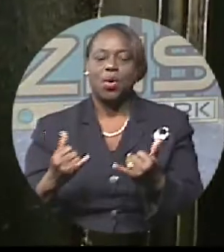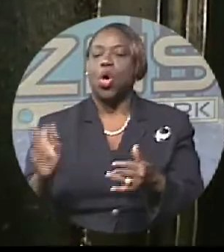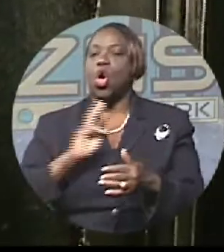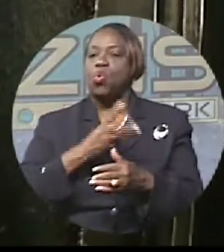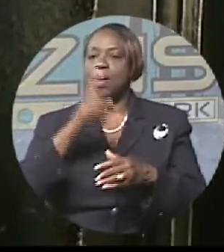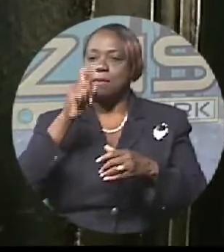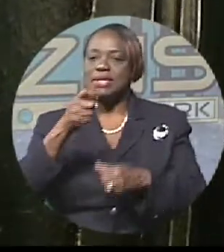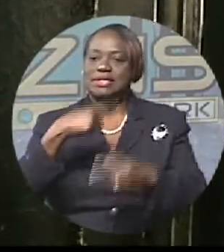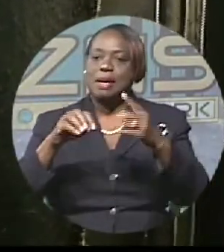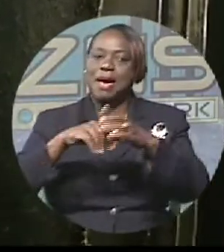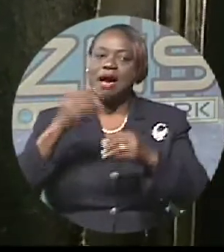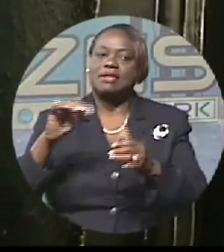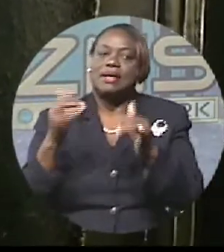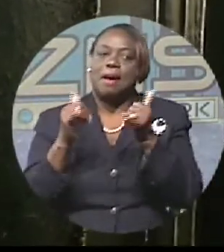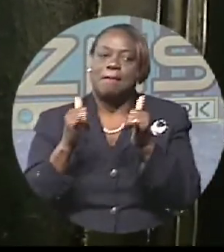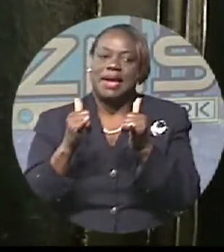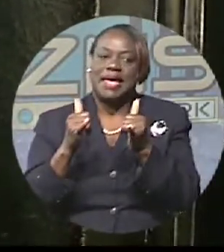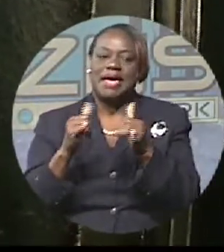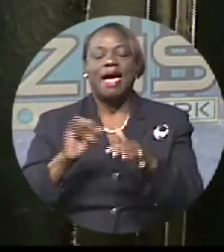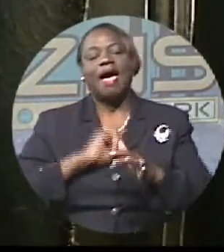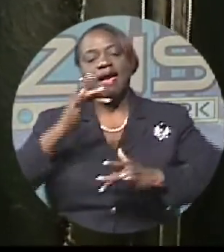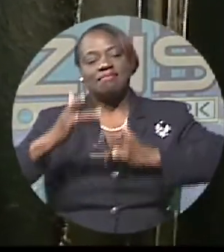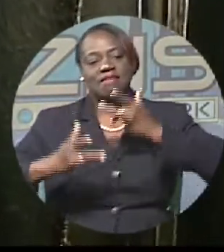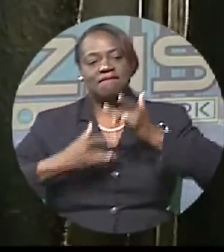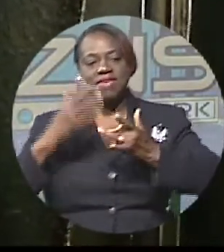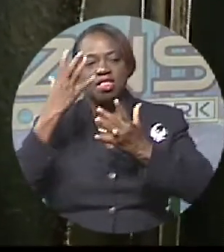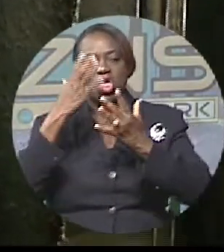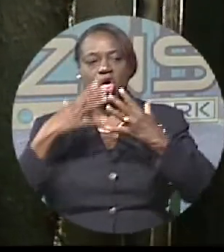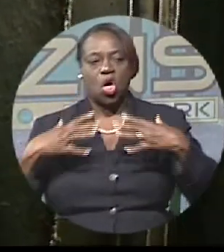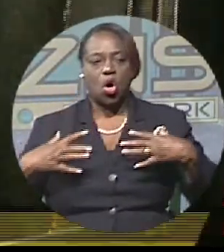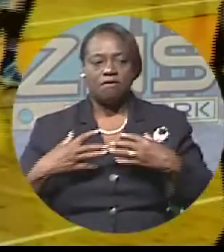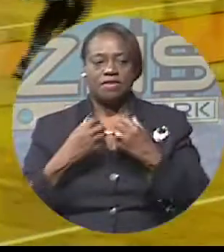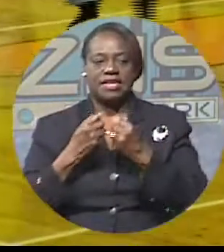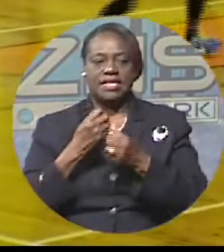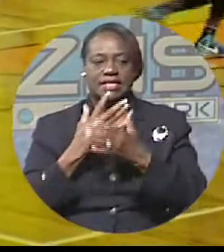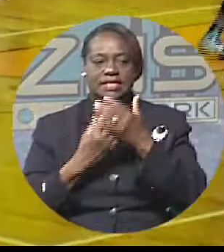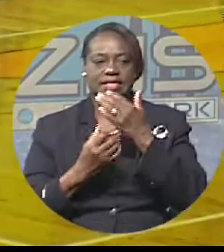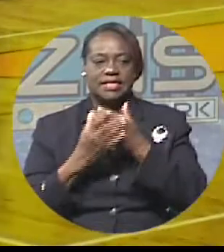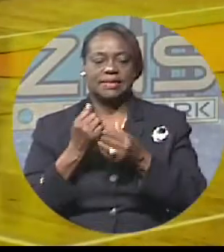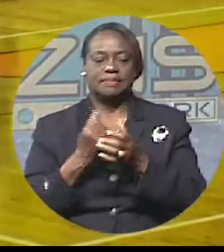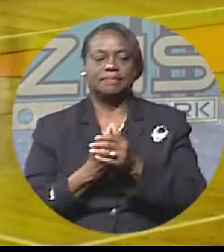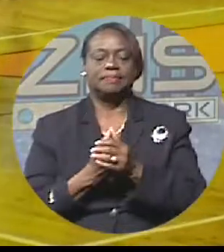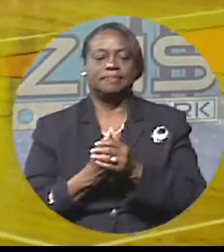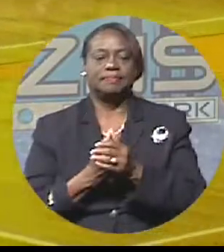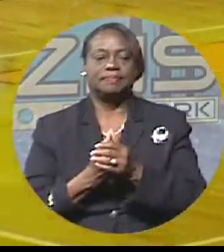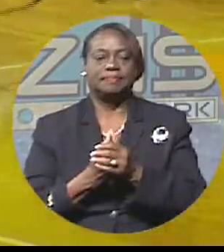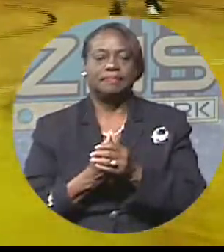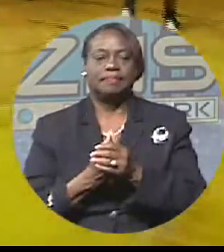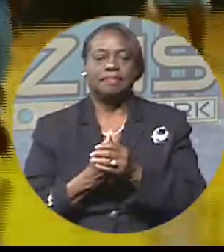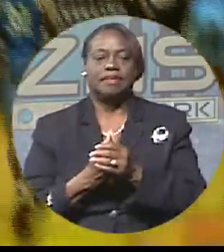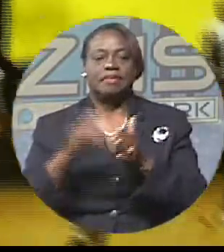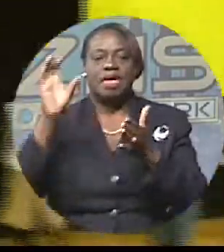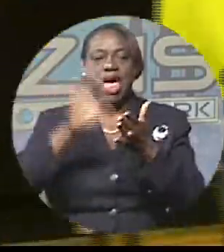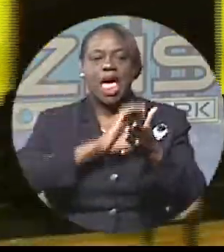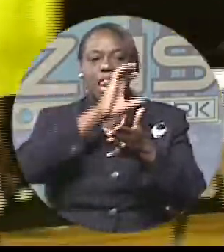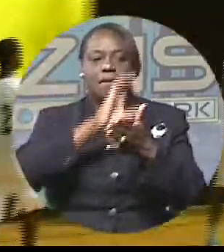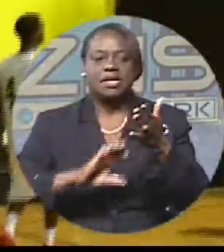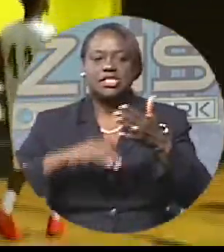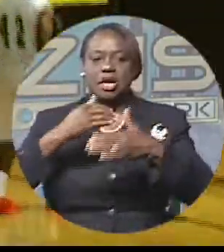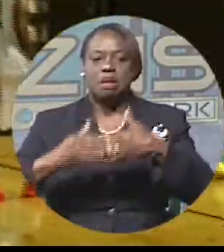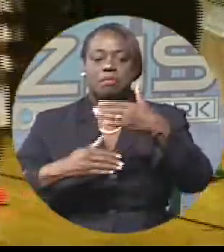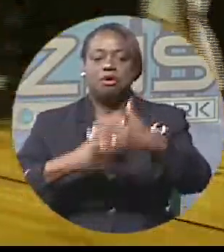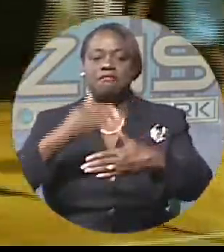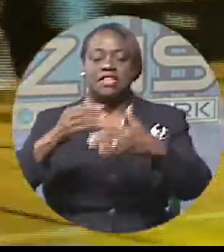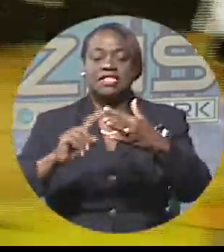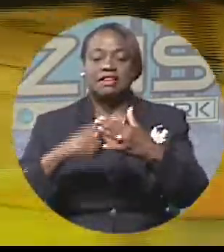there playing, and I feel confident about our next game. The elimination process also getting underway yesterday